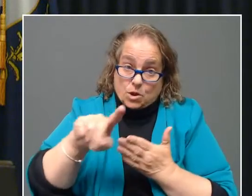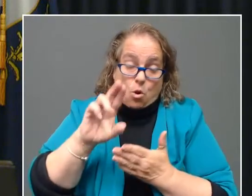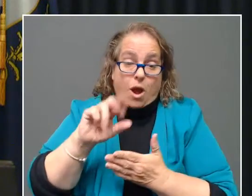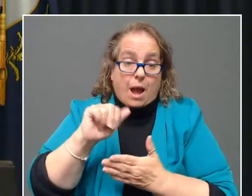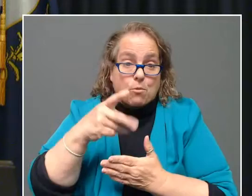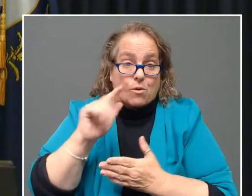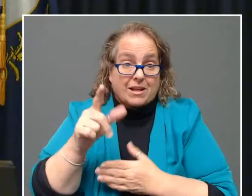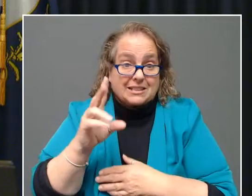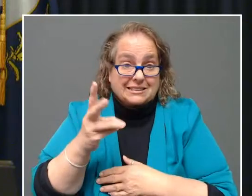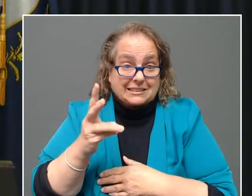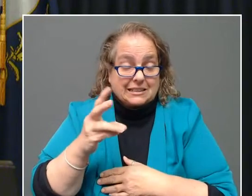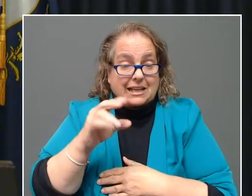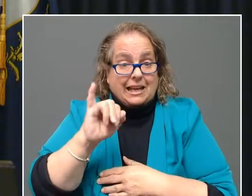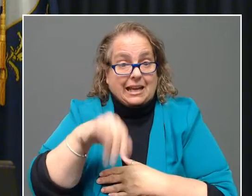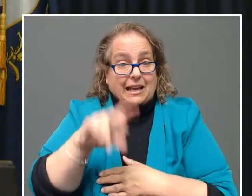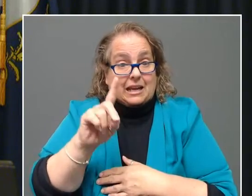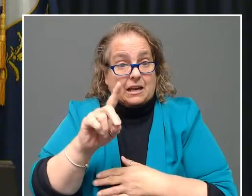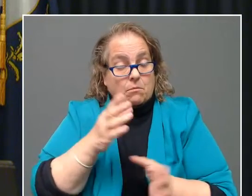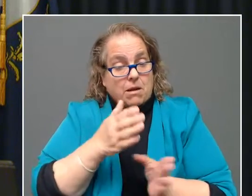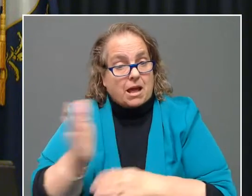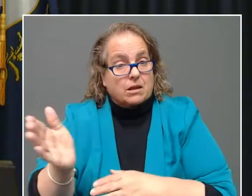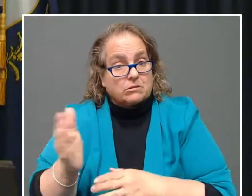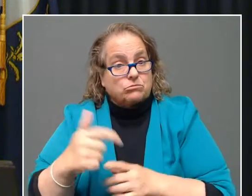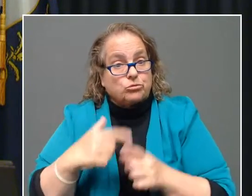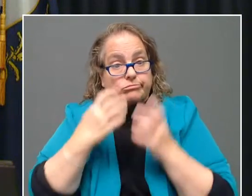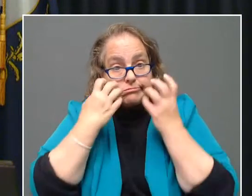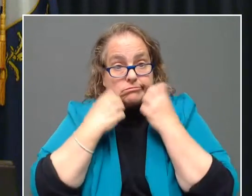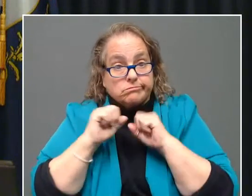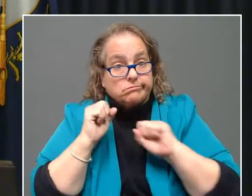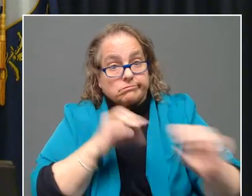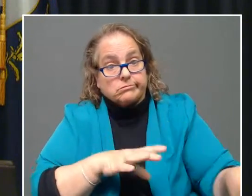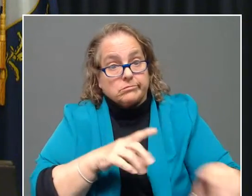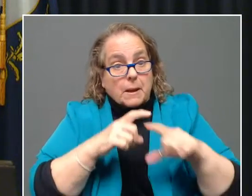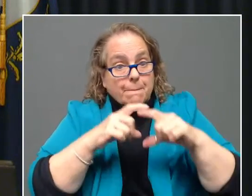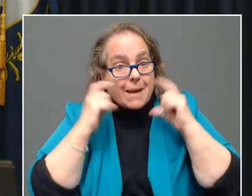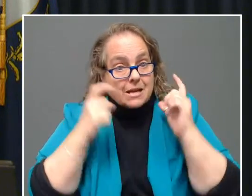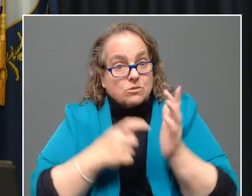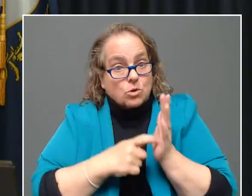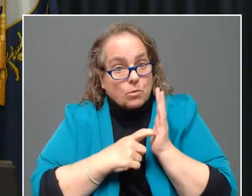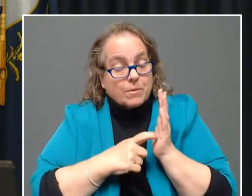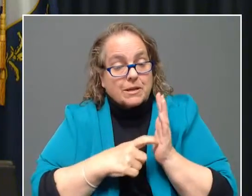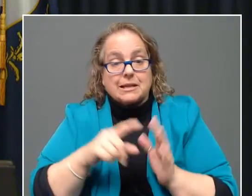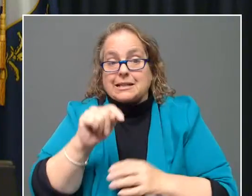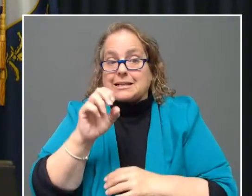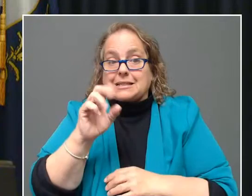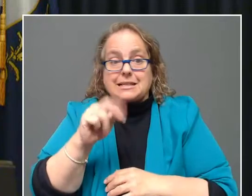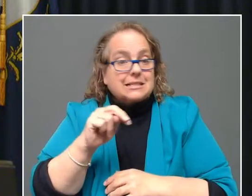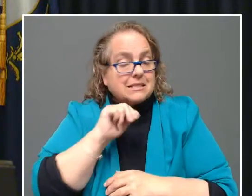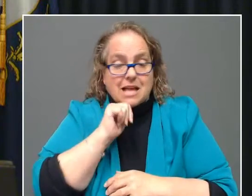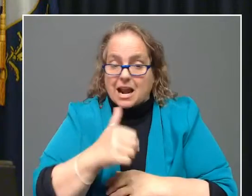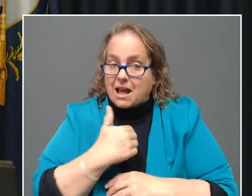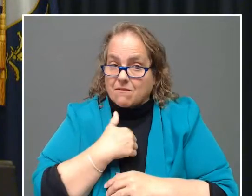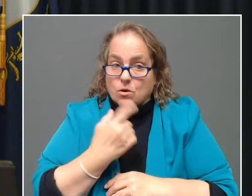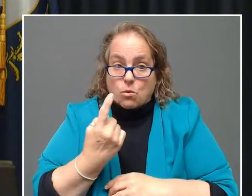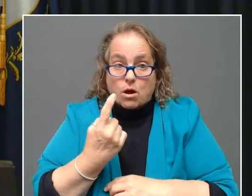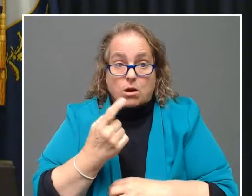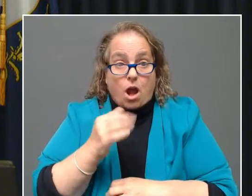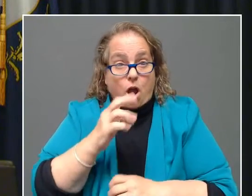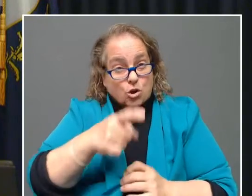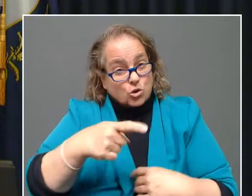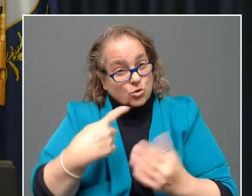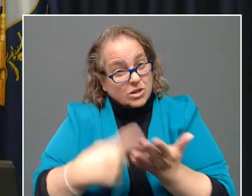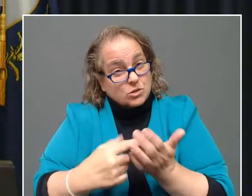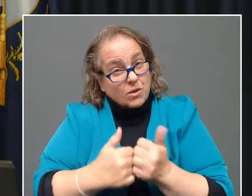Indiana is planning to remove their mask mandate. I believe Tennessee doesn't have a mask mandate. Are you talking with other governors? Are you trying